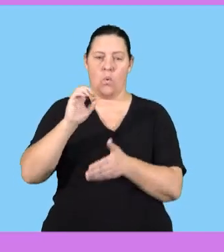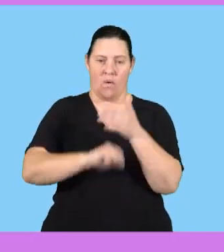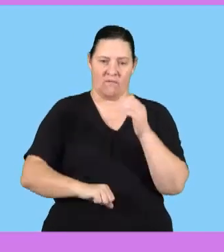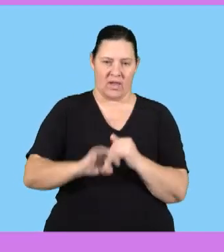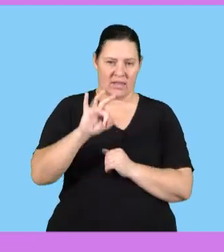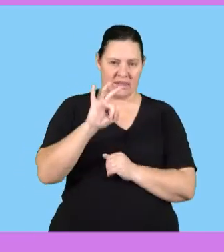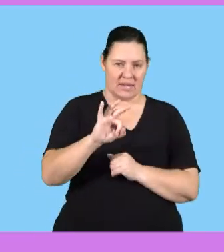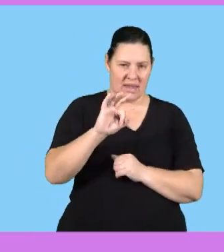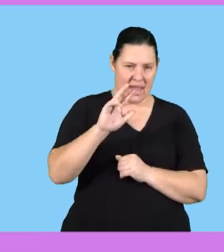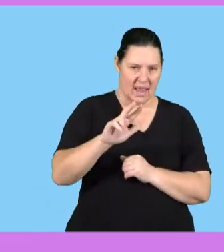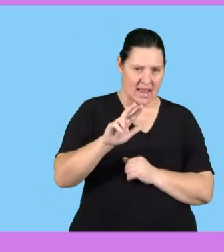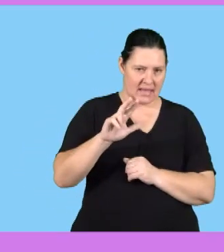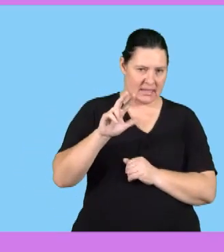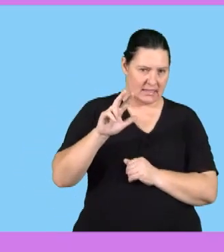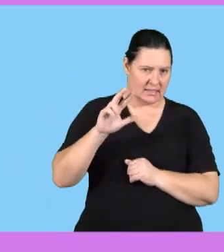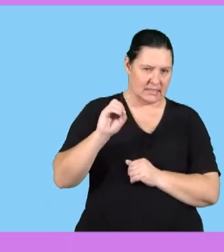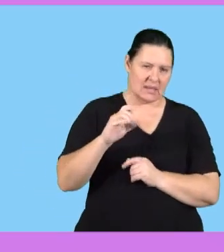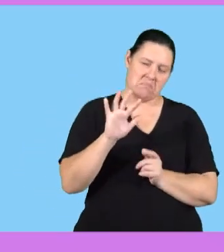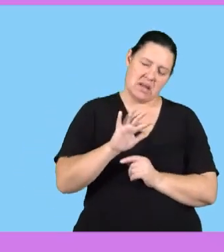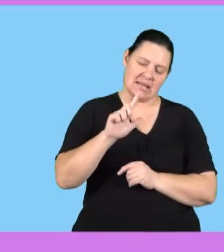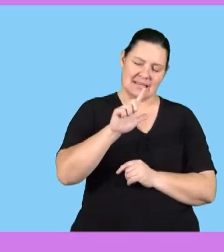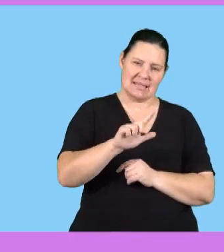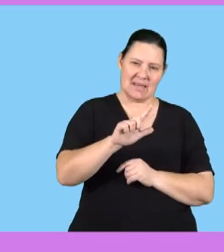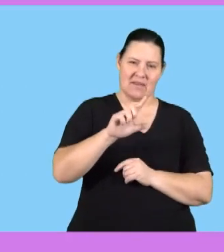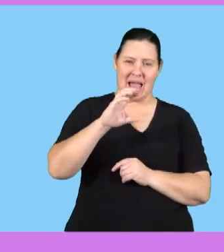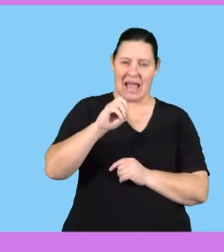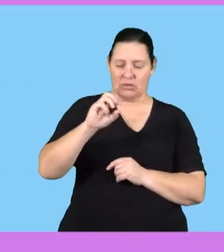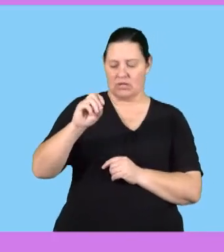So that will give us 700 million